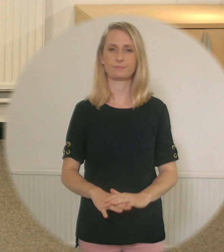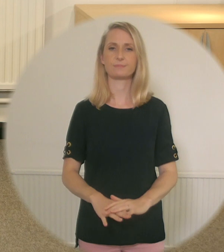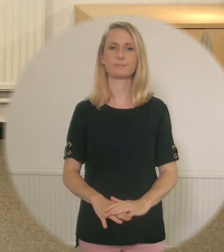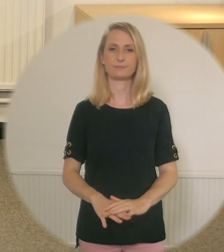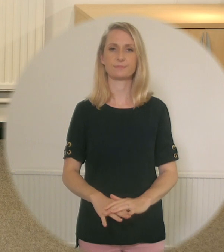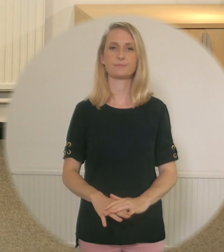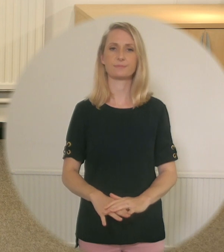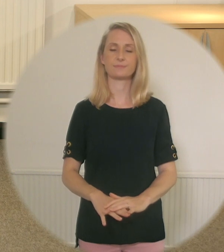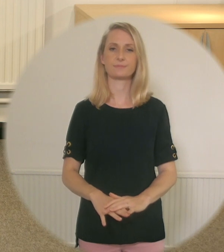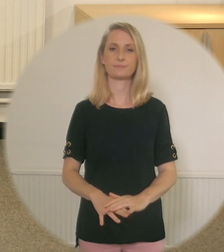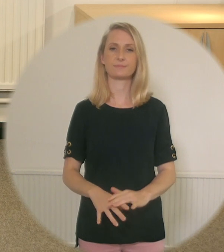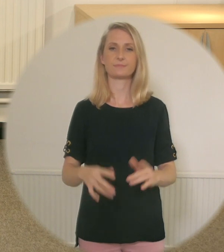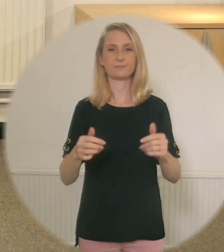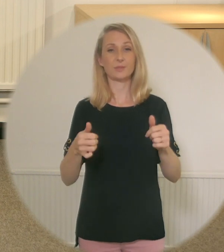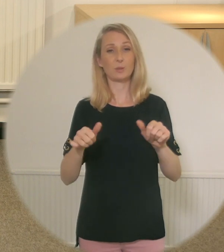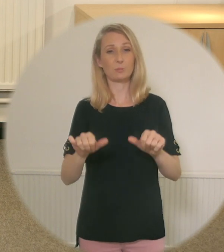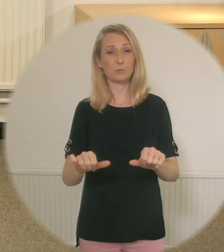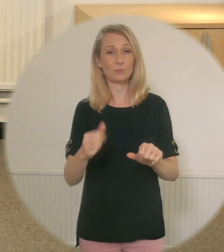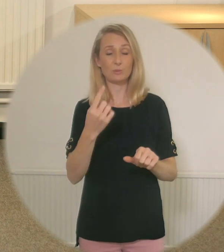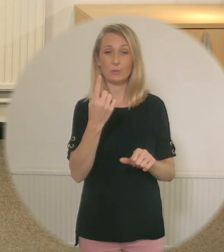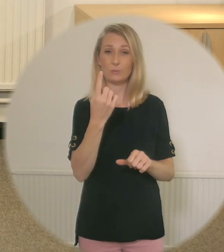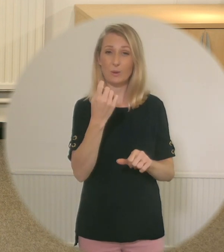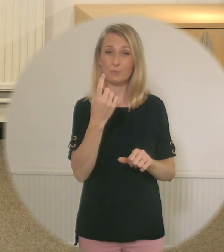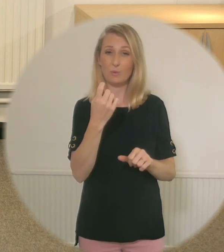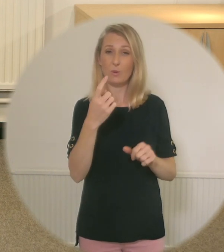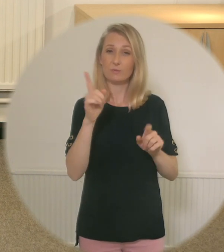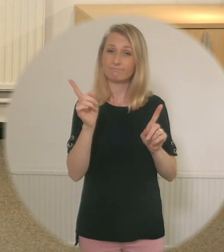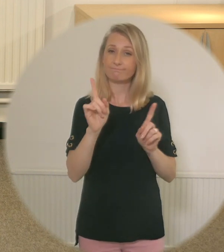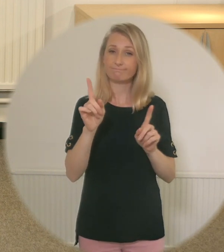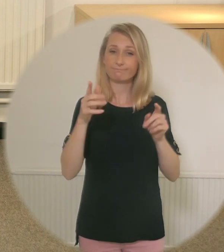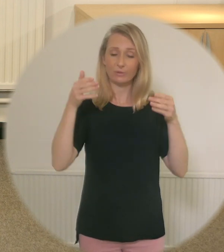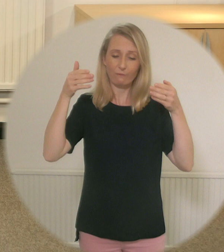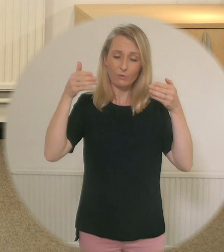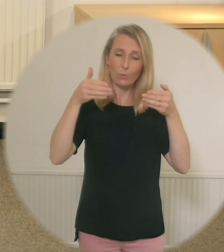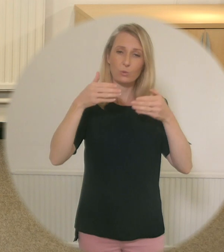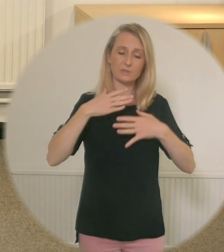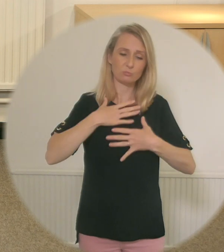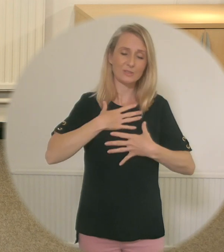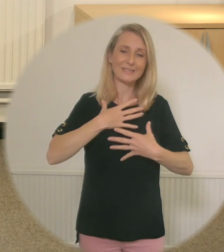For the final part of this session, we're going to focus on some breathing.